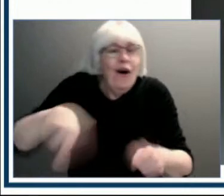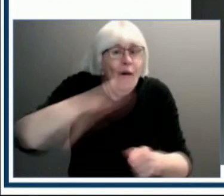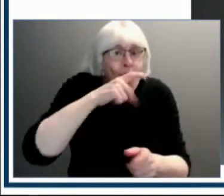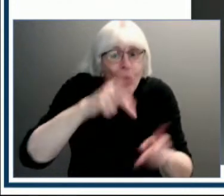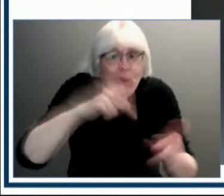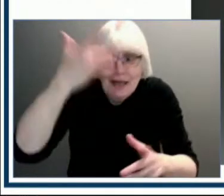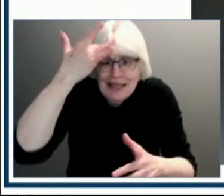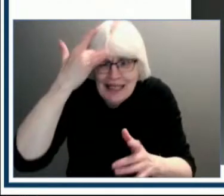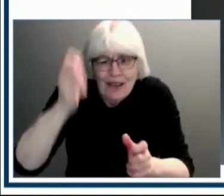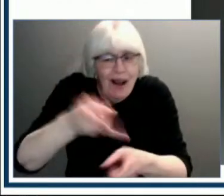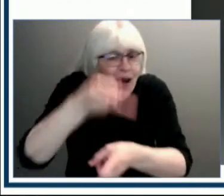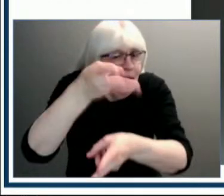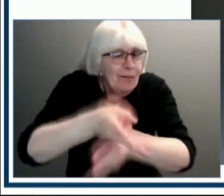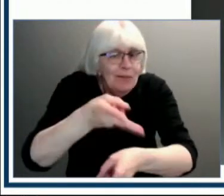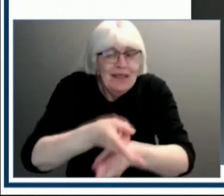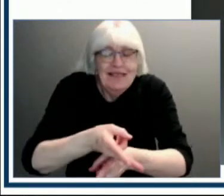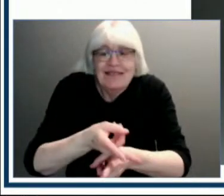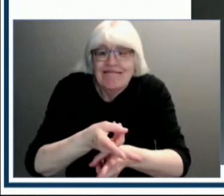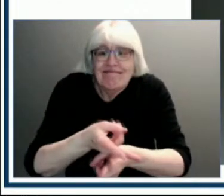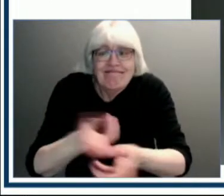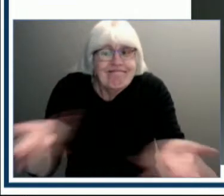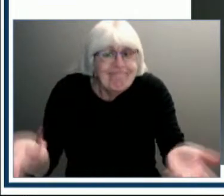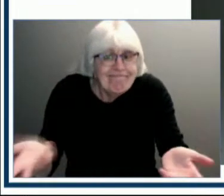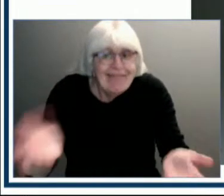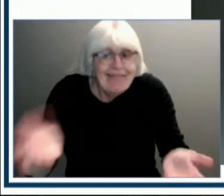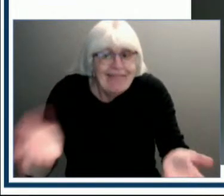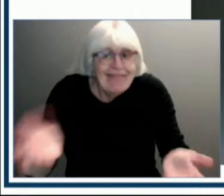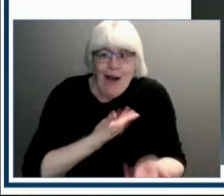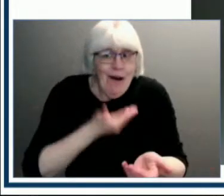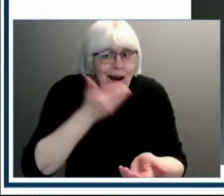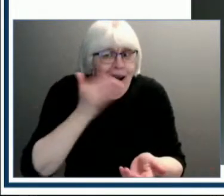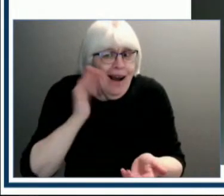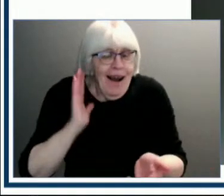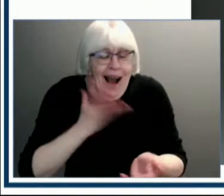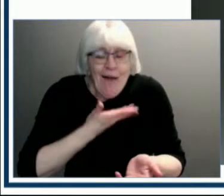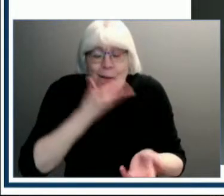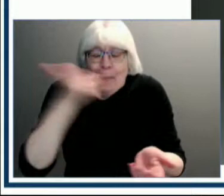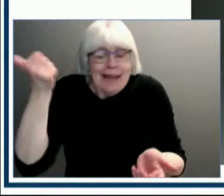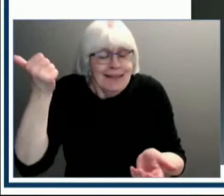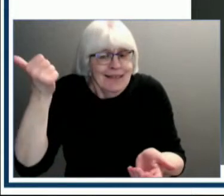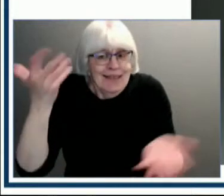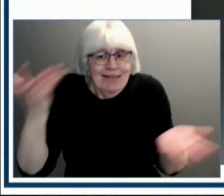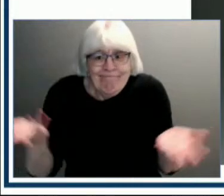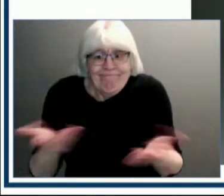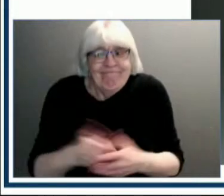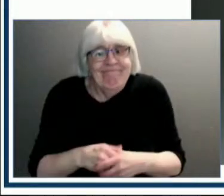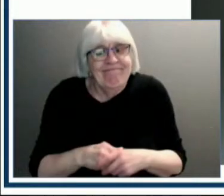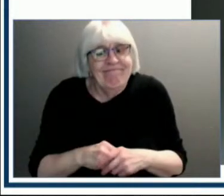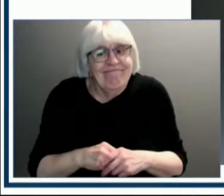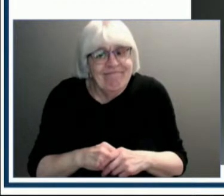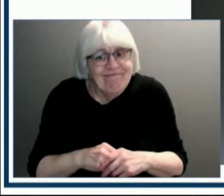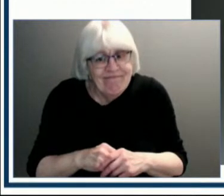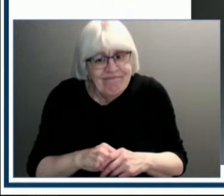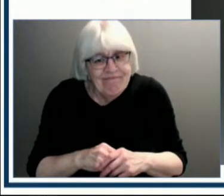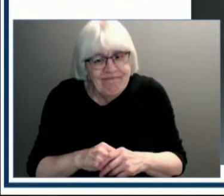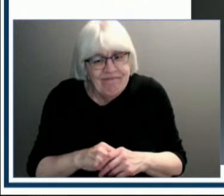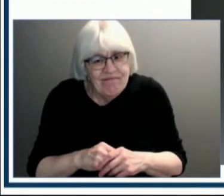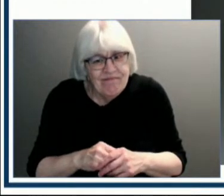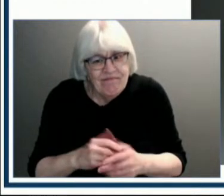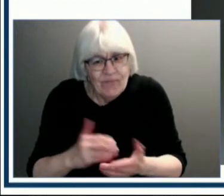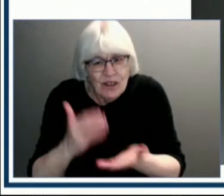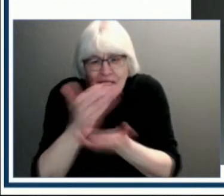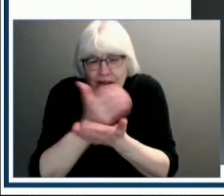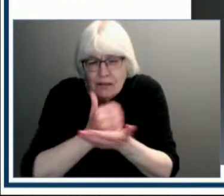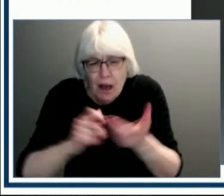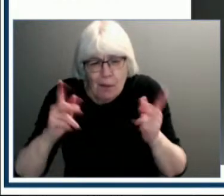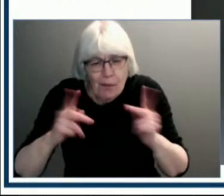And I unfortunately have to say this yet again today, being rude and disrespectful to healthcare workers trying to do their jobs